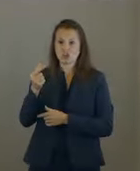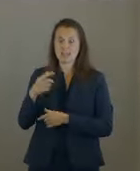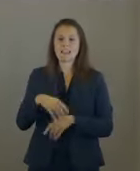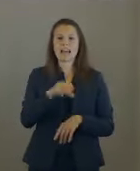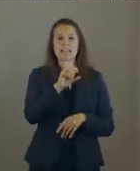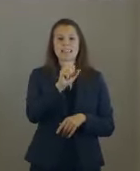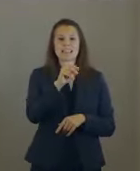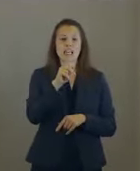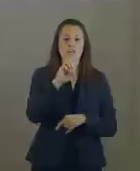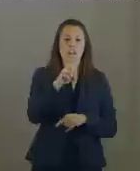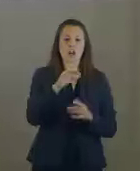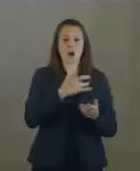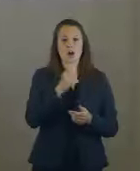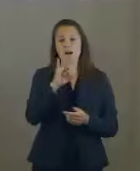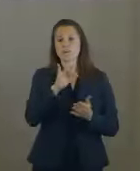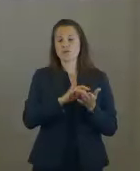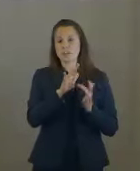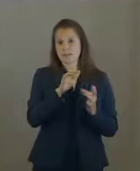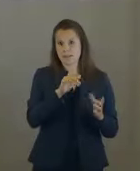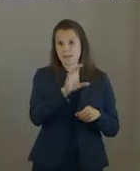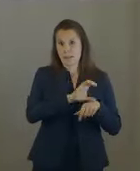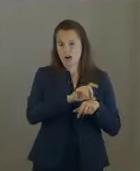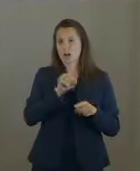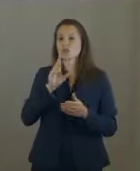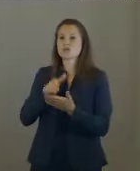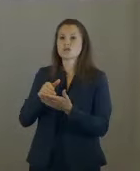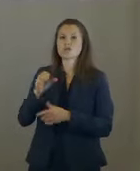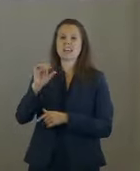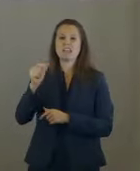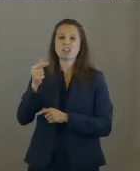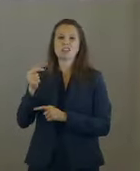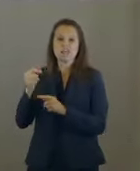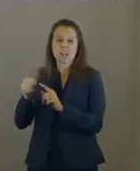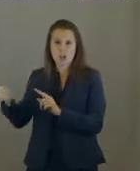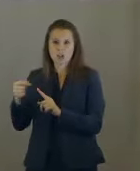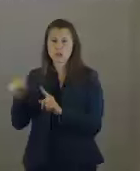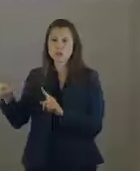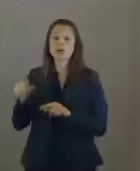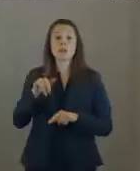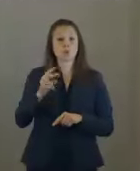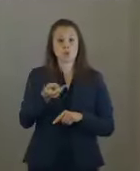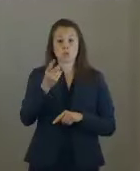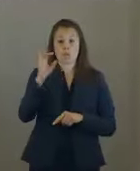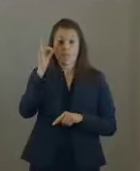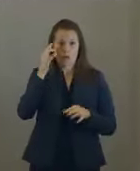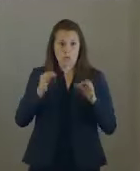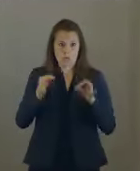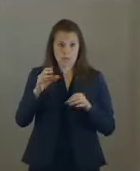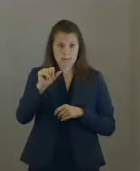Heart of Jesus Parish Grand Rapids versus Attorney General et al. These are two federal court cases